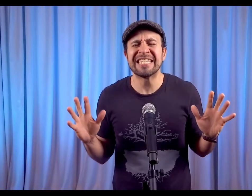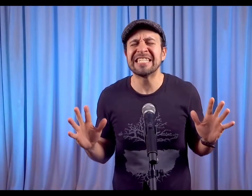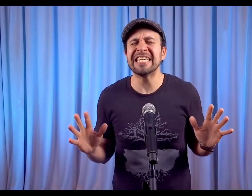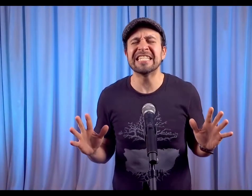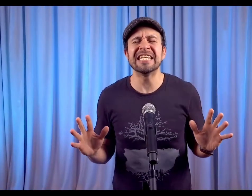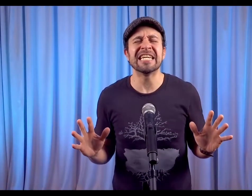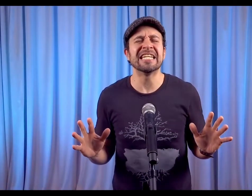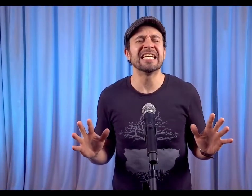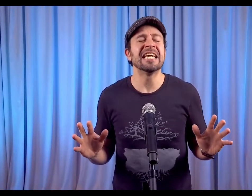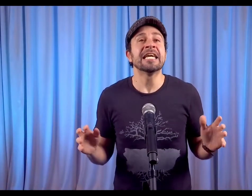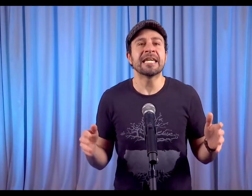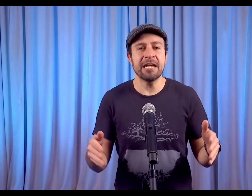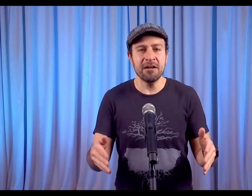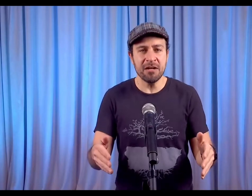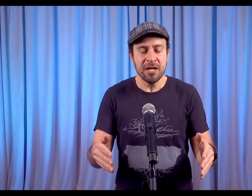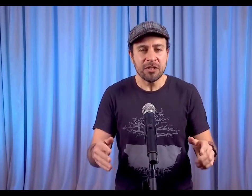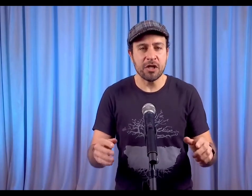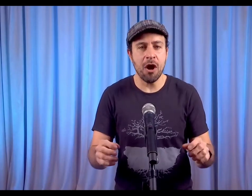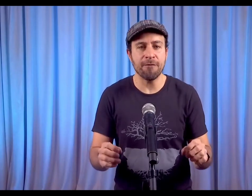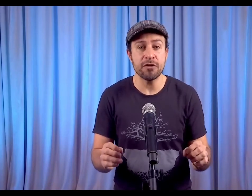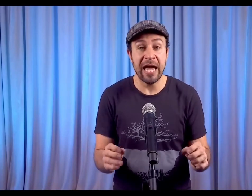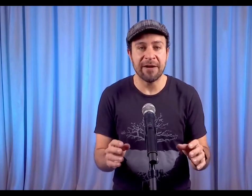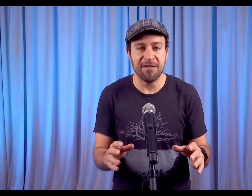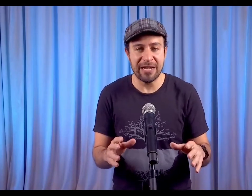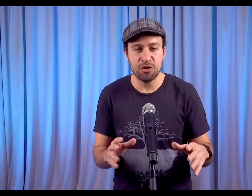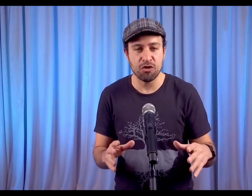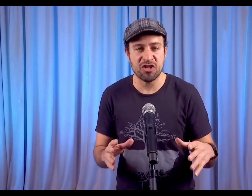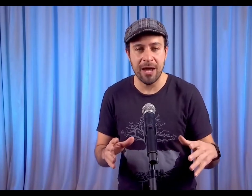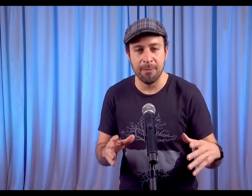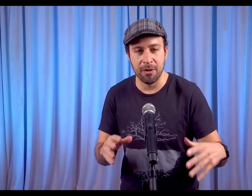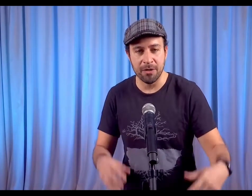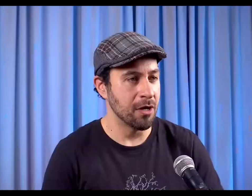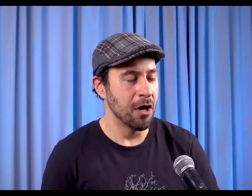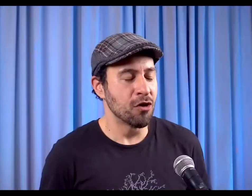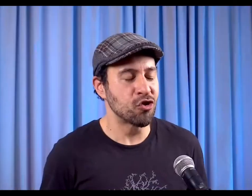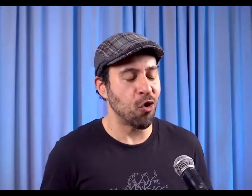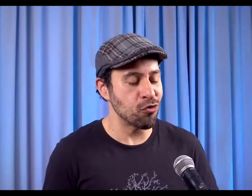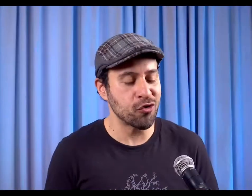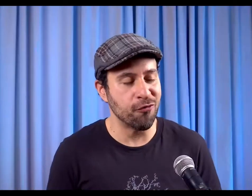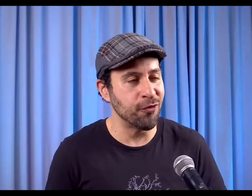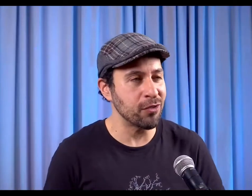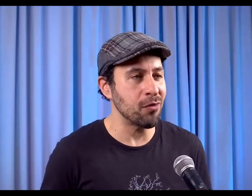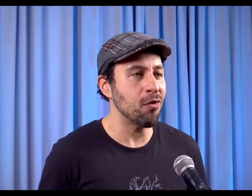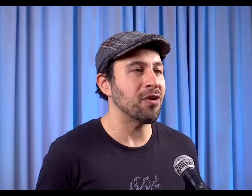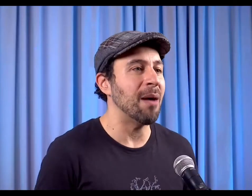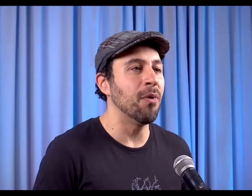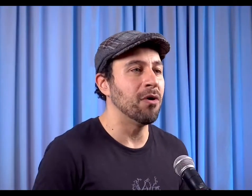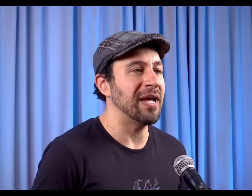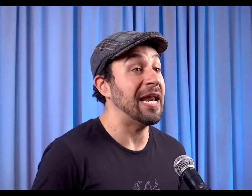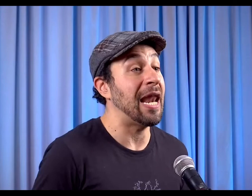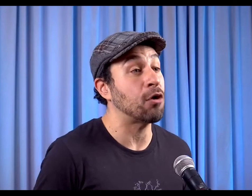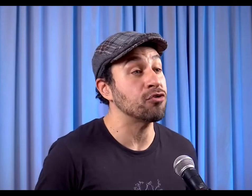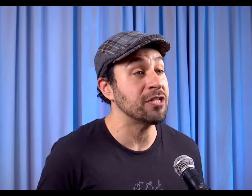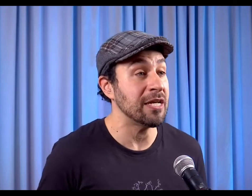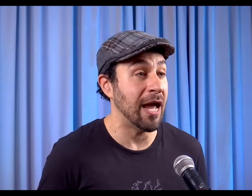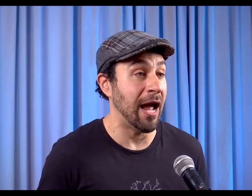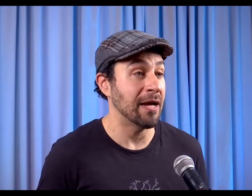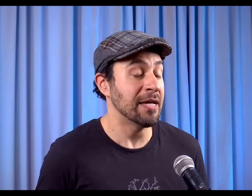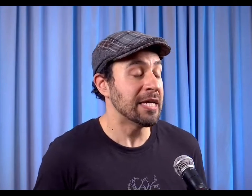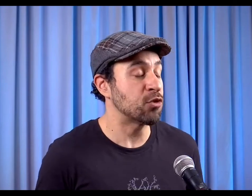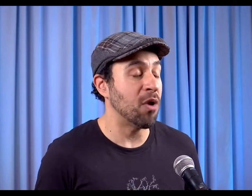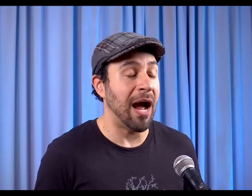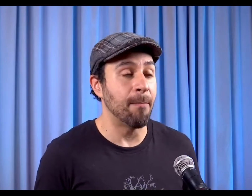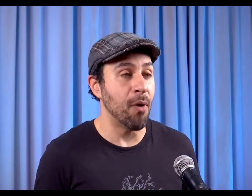sprinkles seasoning. Here, she offers advice con sabor. Sol sofrito con amor en la